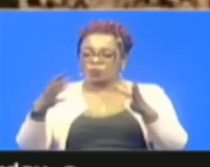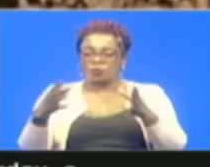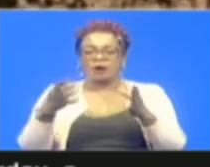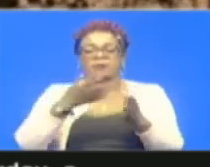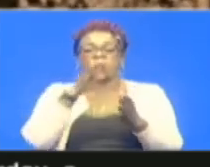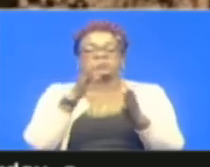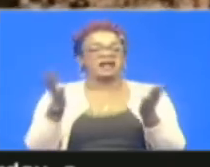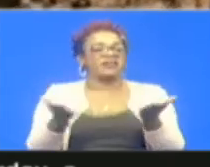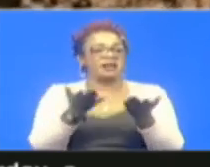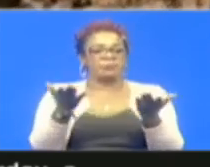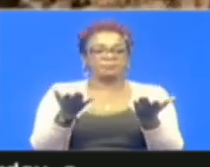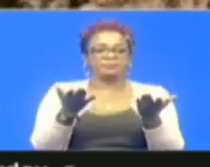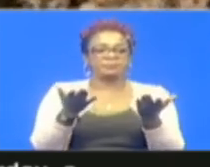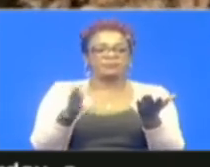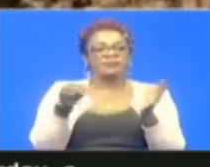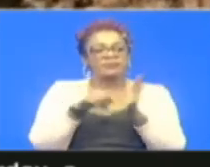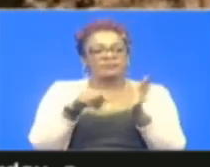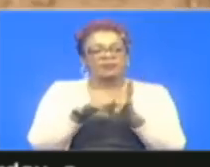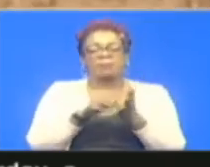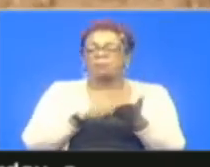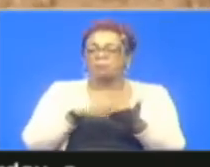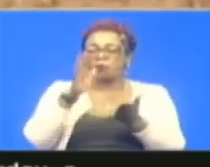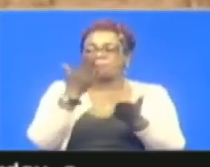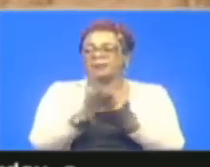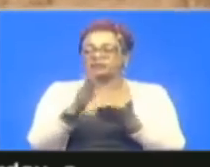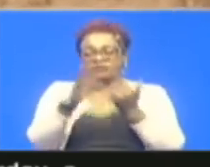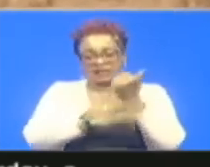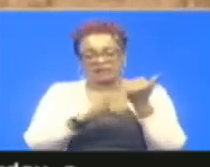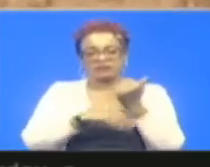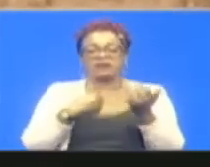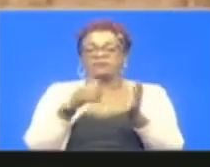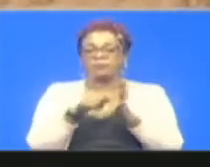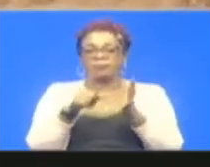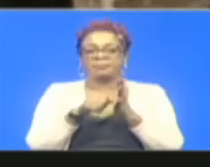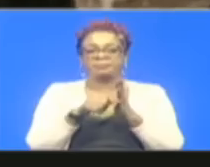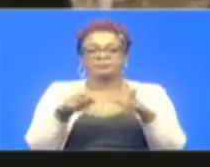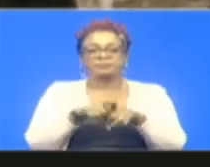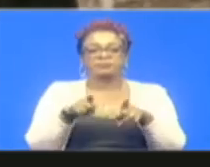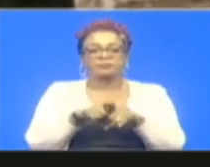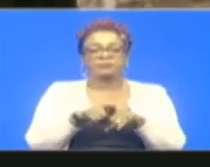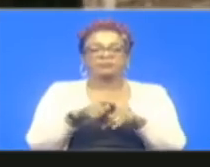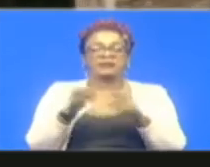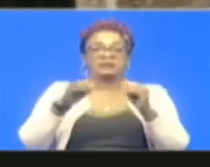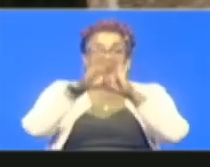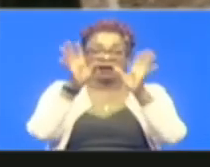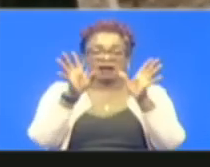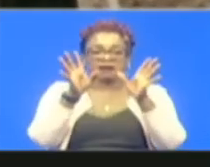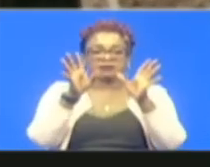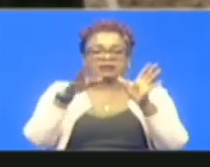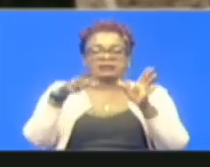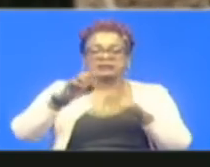available. This is the crisis that many parts of the country find themselves in as the skies remain clear and the taps run dry.